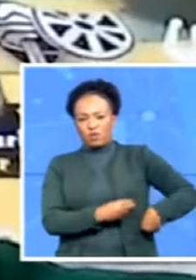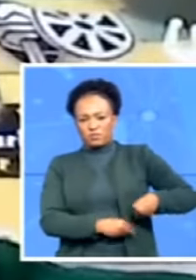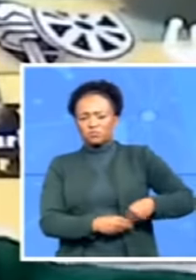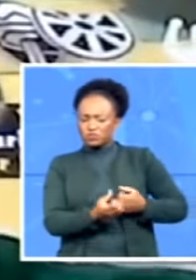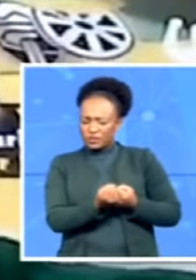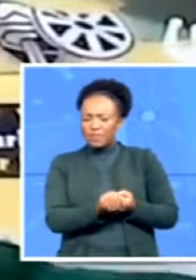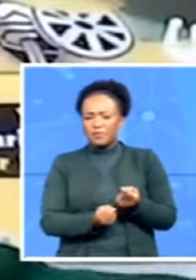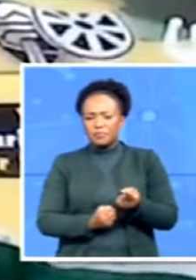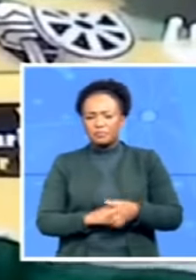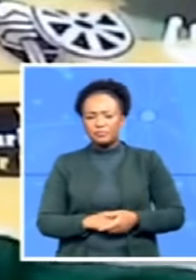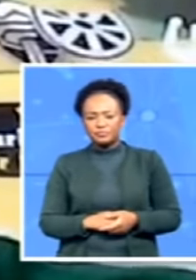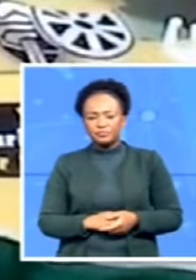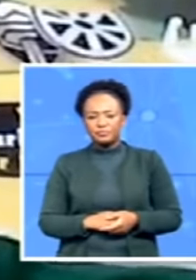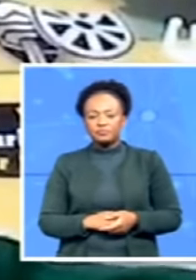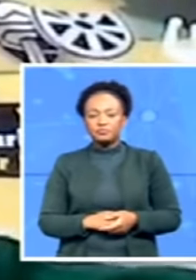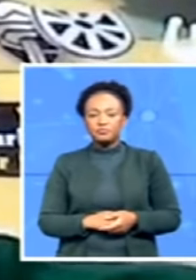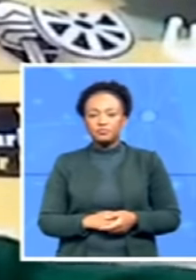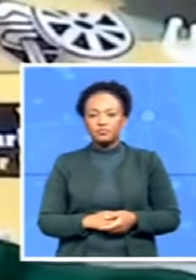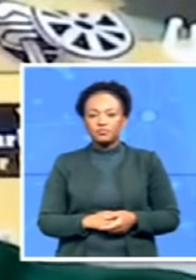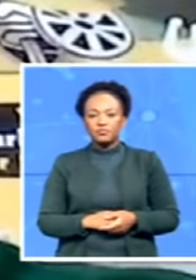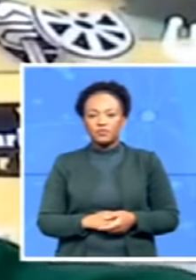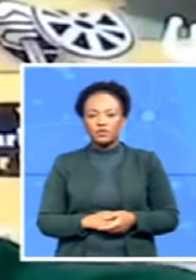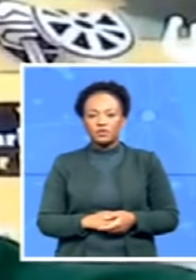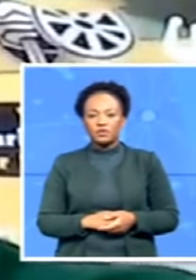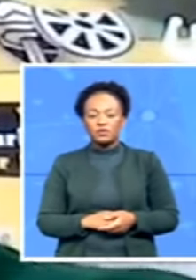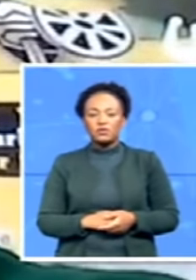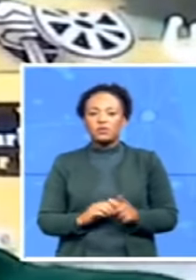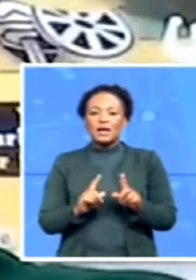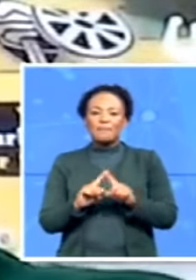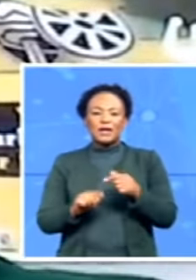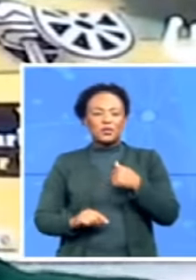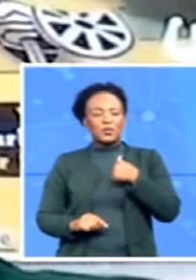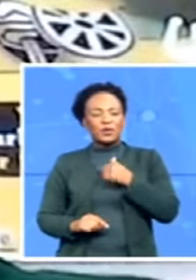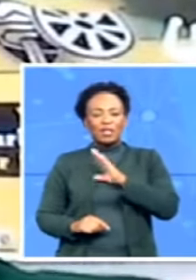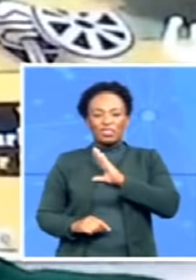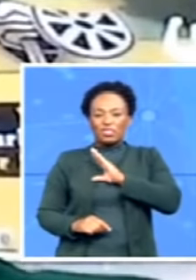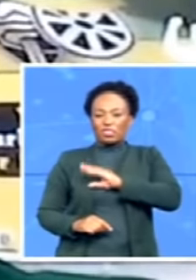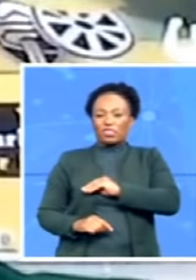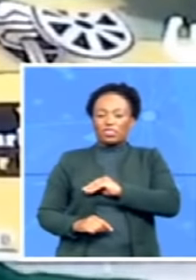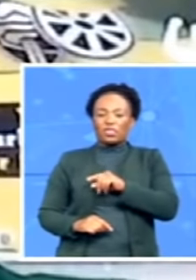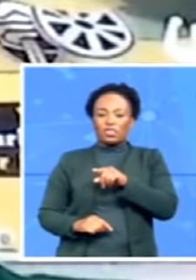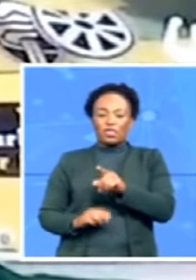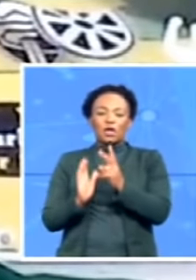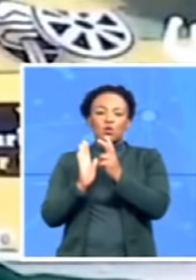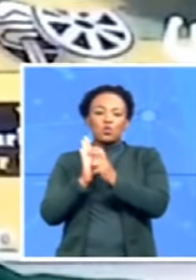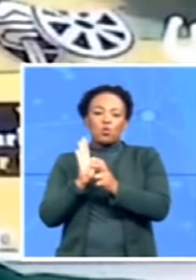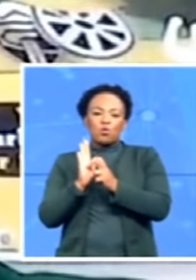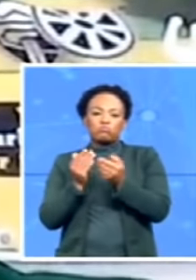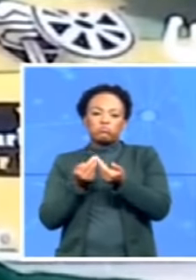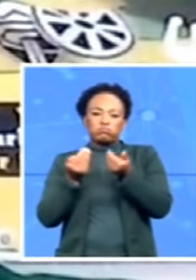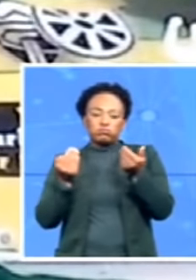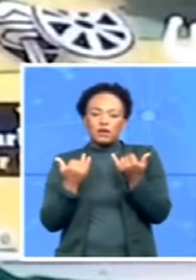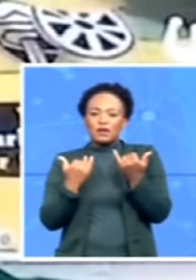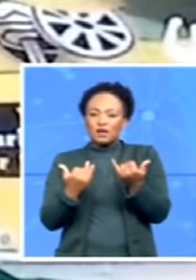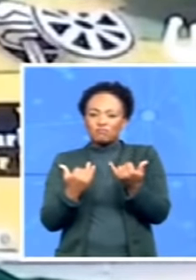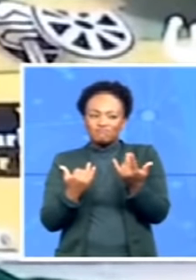quite frankly disgusted by the divide and rule tactics, which amount to nothing but an attempt to weaken and